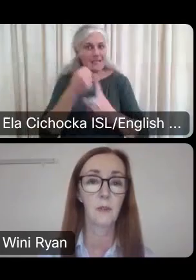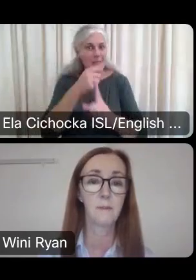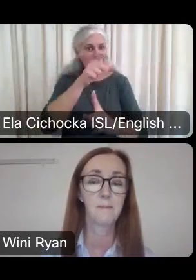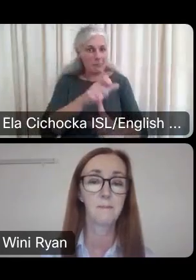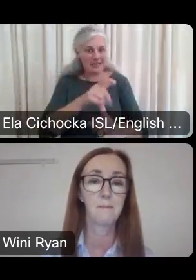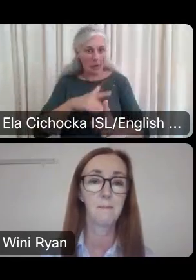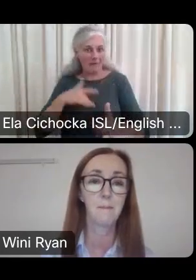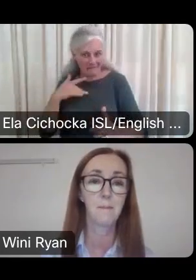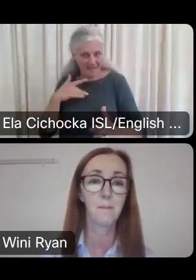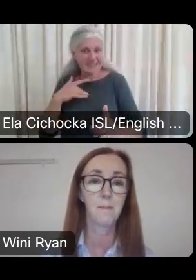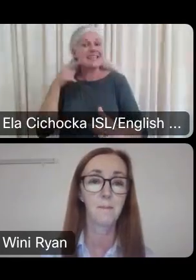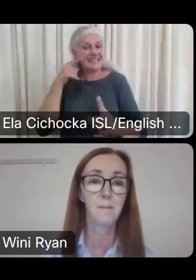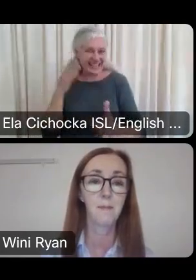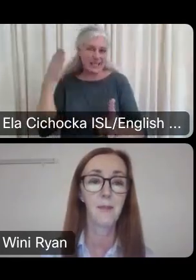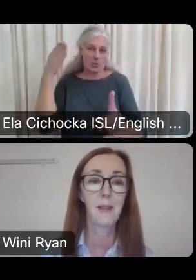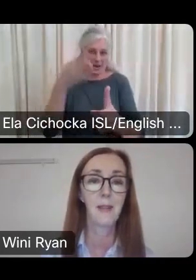to.